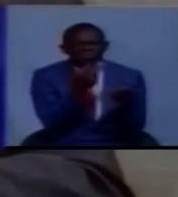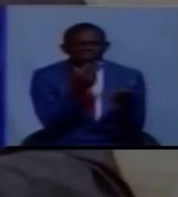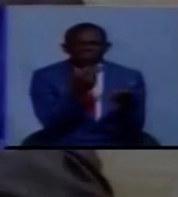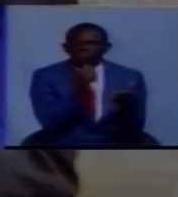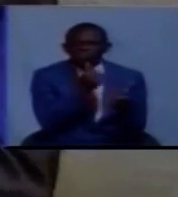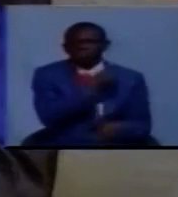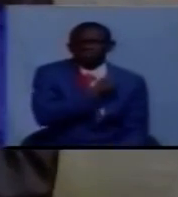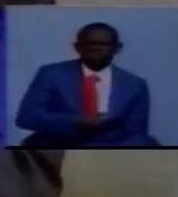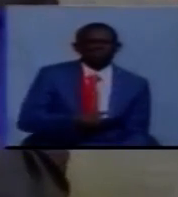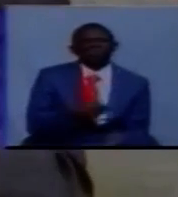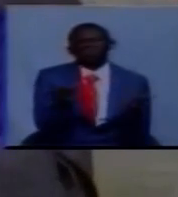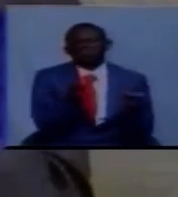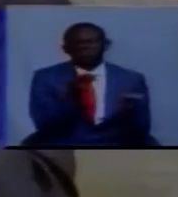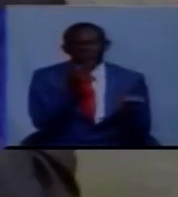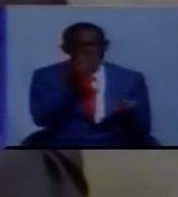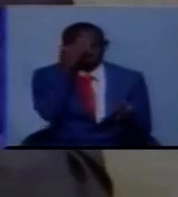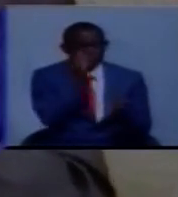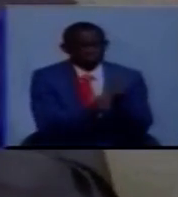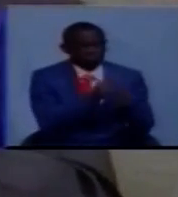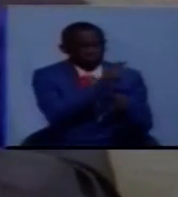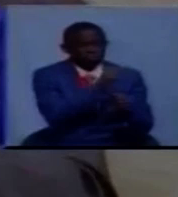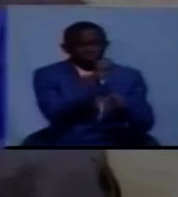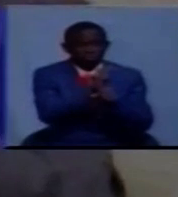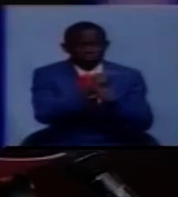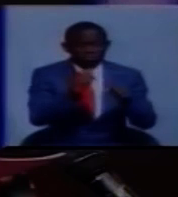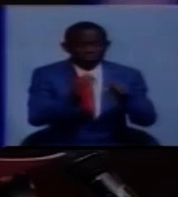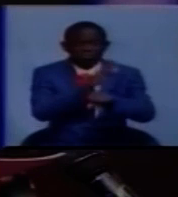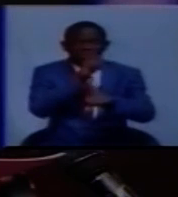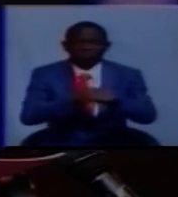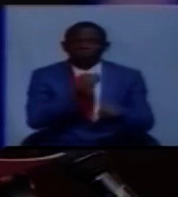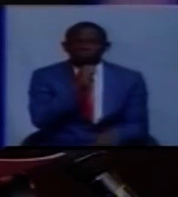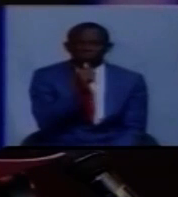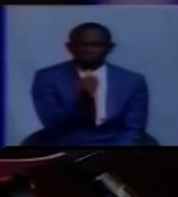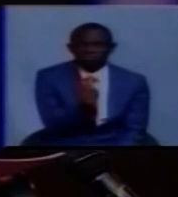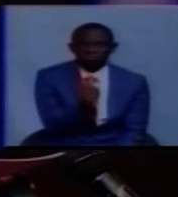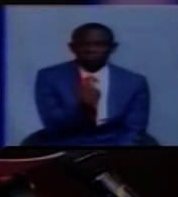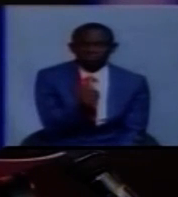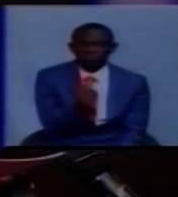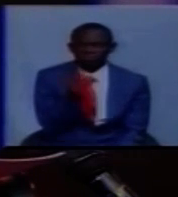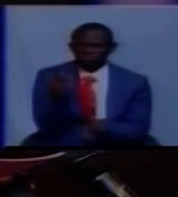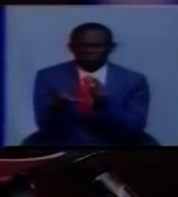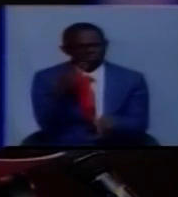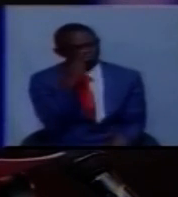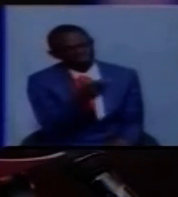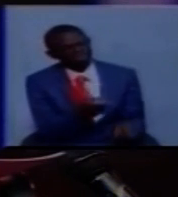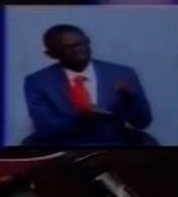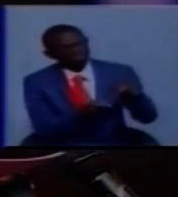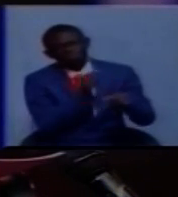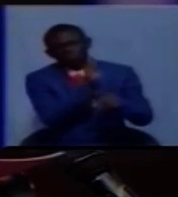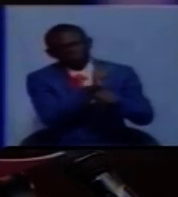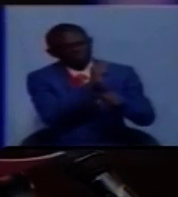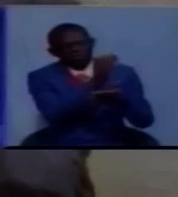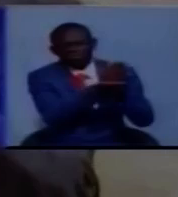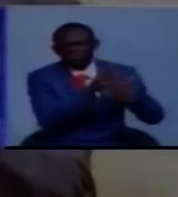casual relationship, it's casual. It's not your true friend. You know, that man, well, is a colleague. It's casual. But if it's your true